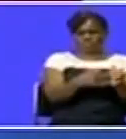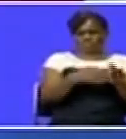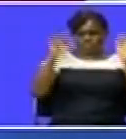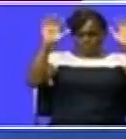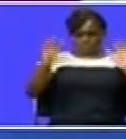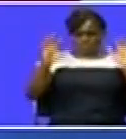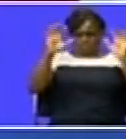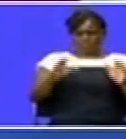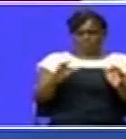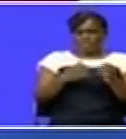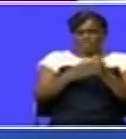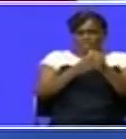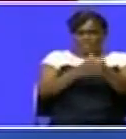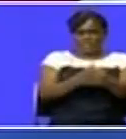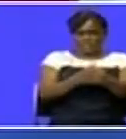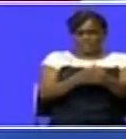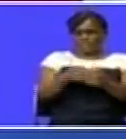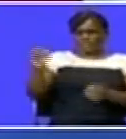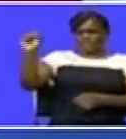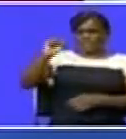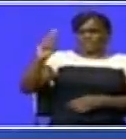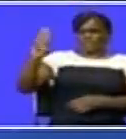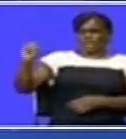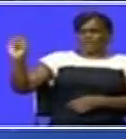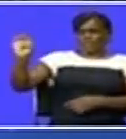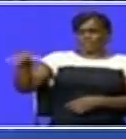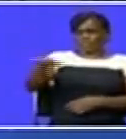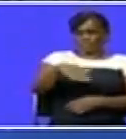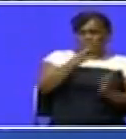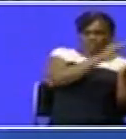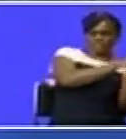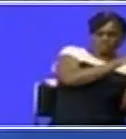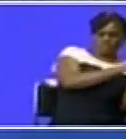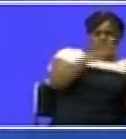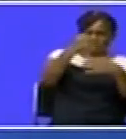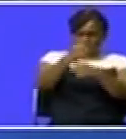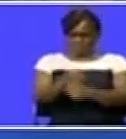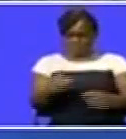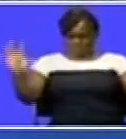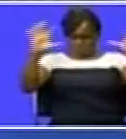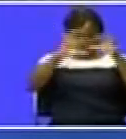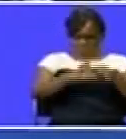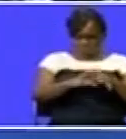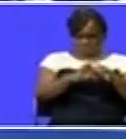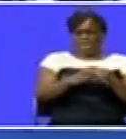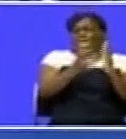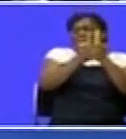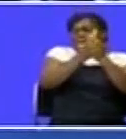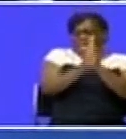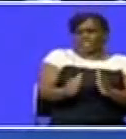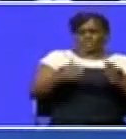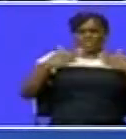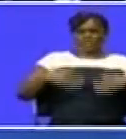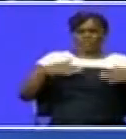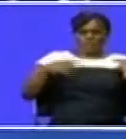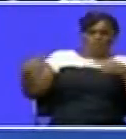campaign is also spearheaded by the Giants Club Summit, an environmental conservation organization bringing together eminent world personalities in the